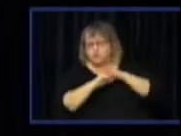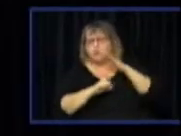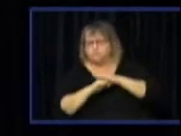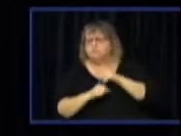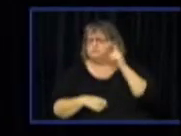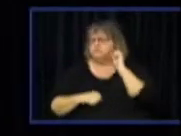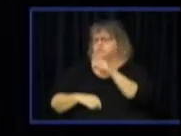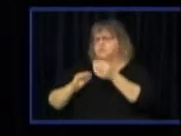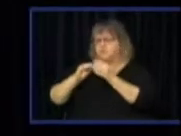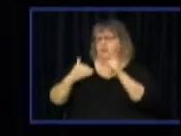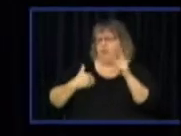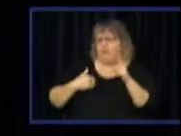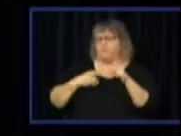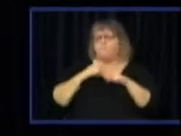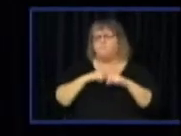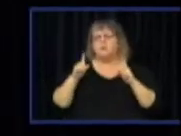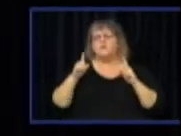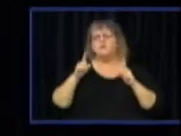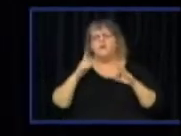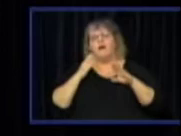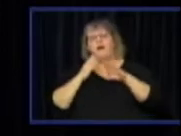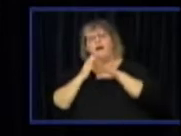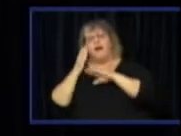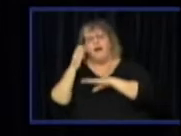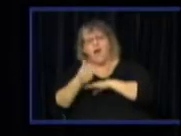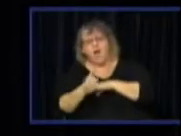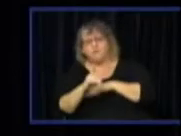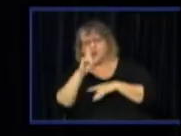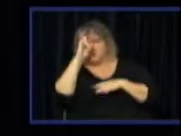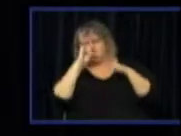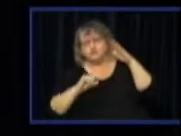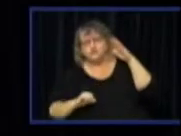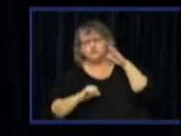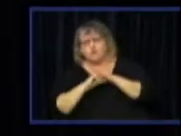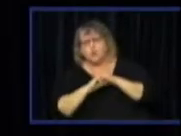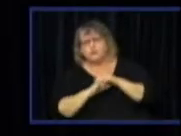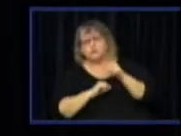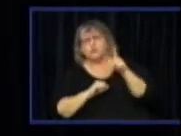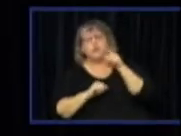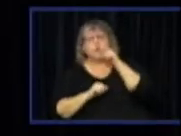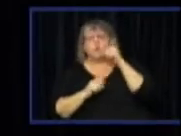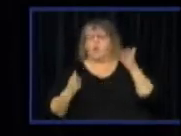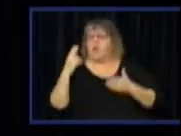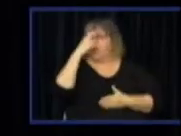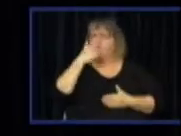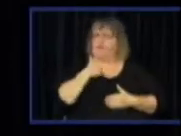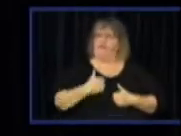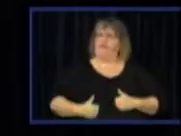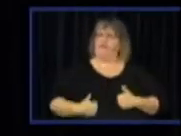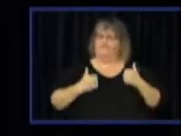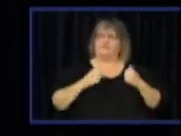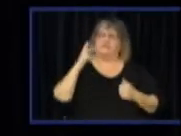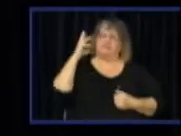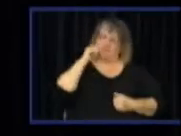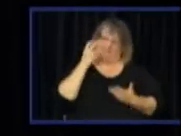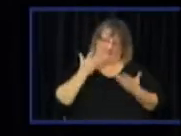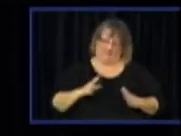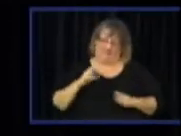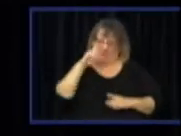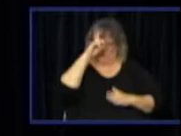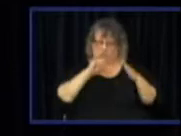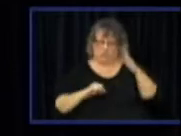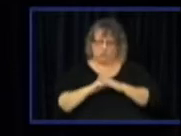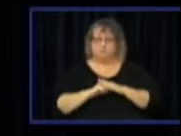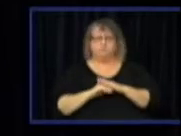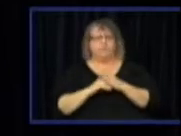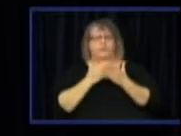new strokes that occur per year. But the prevalence of stroke, meaning how many people here in Hawaii are living with stroke, that number we